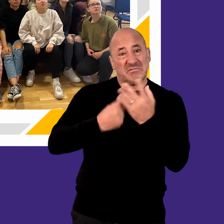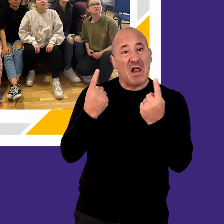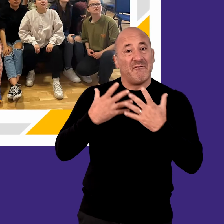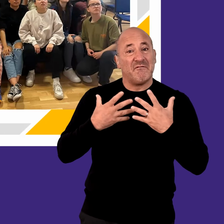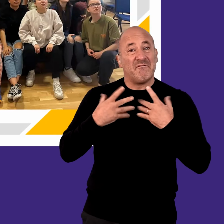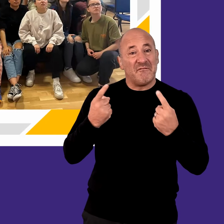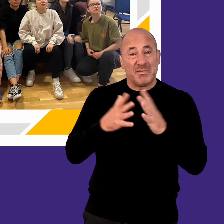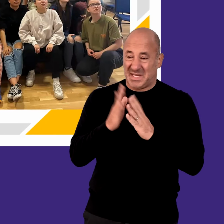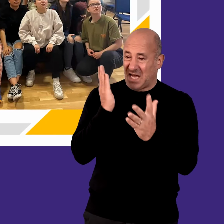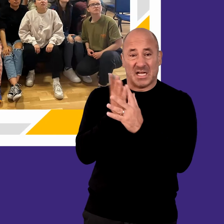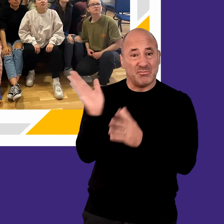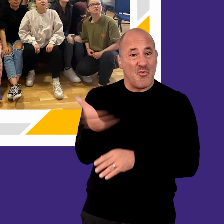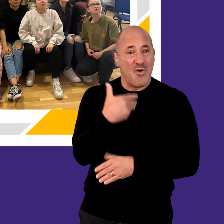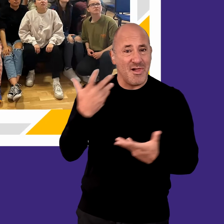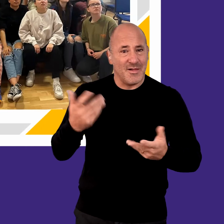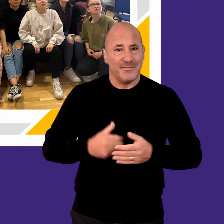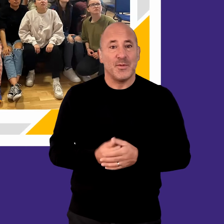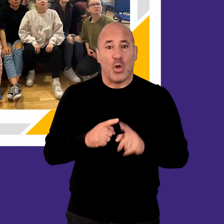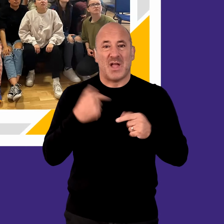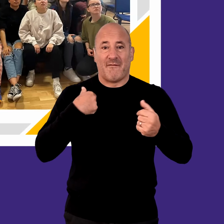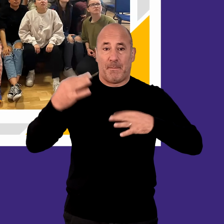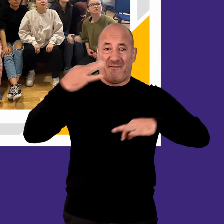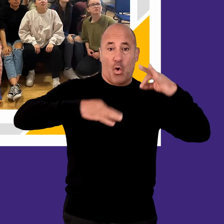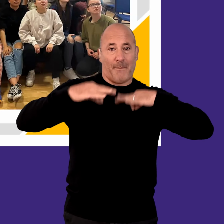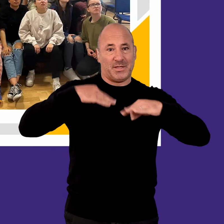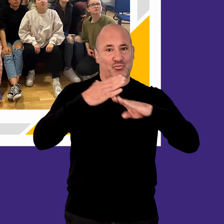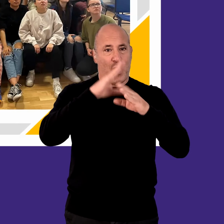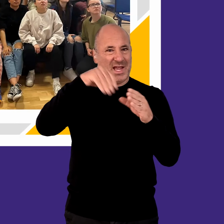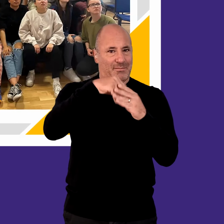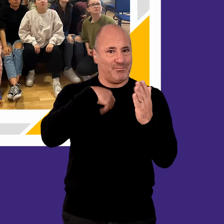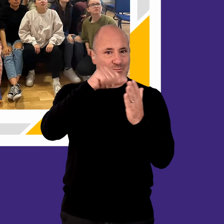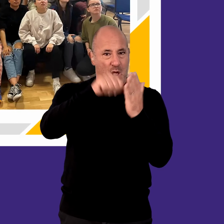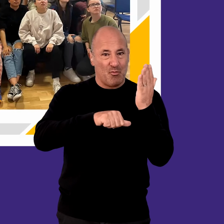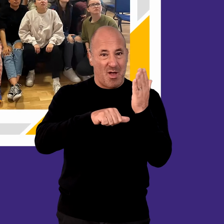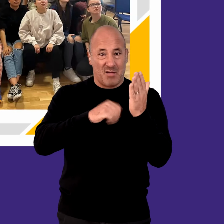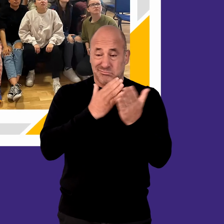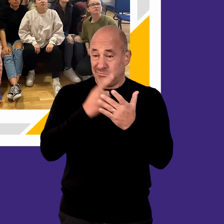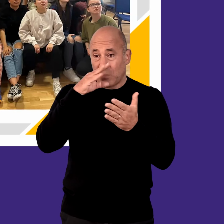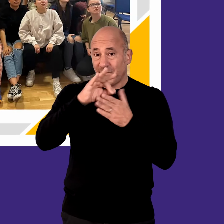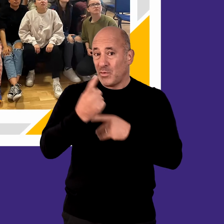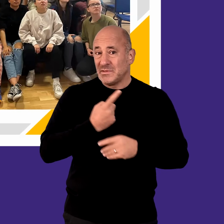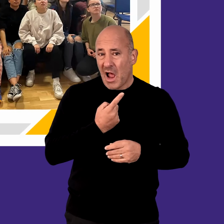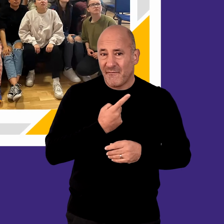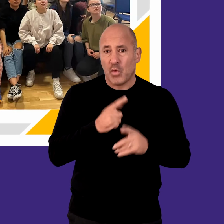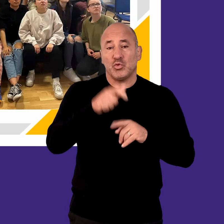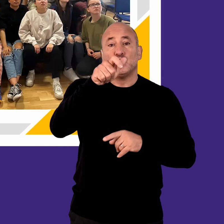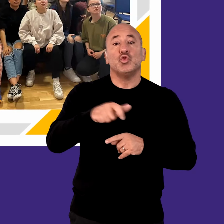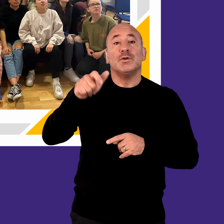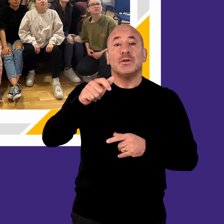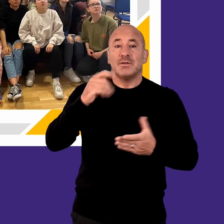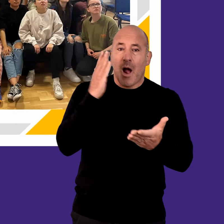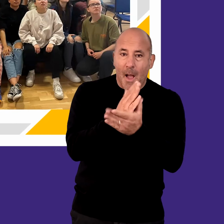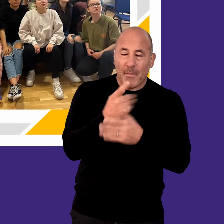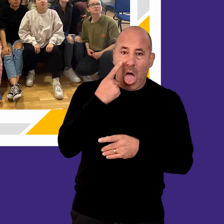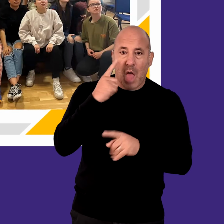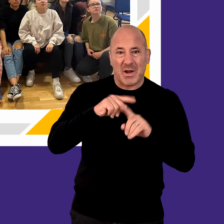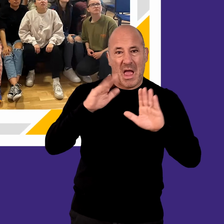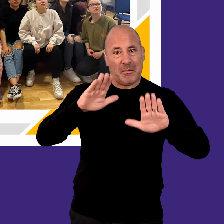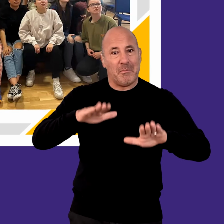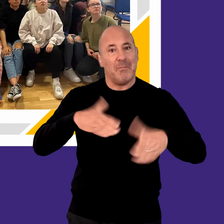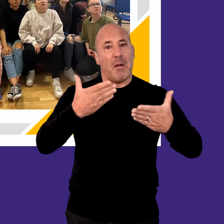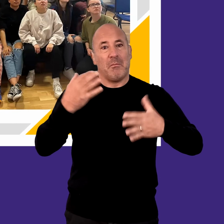accessible for audiences. It gives us performance work in our programme that we couldn't otherwise afford, and it gives students the real